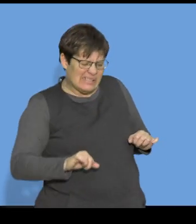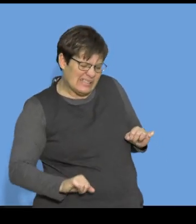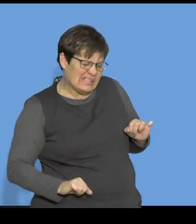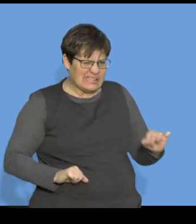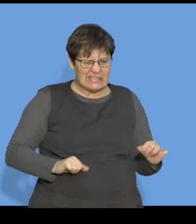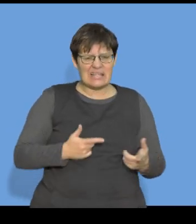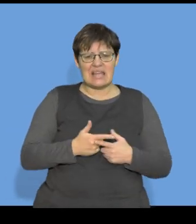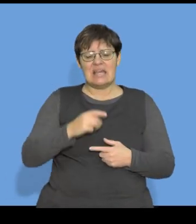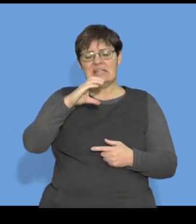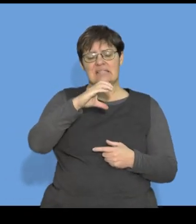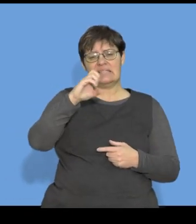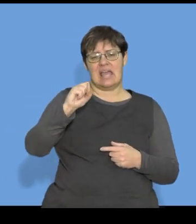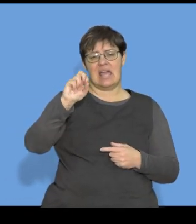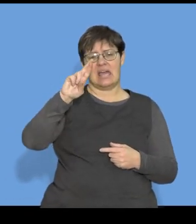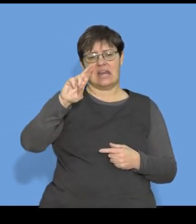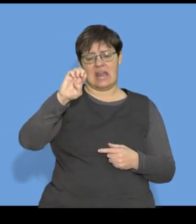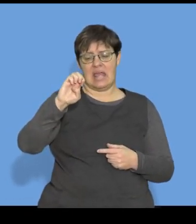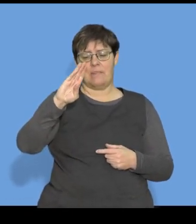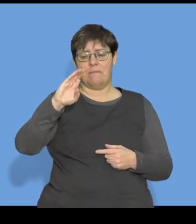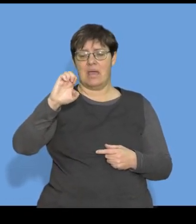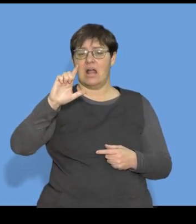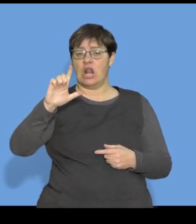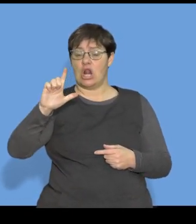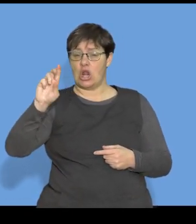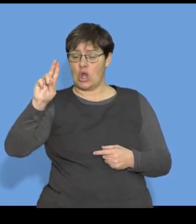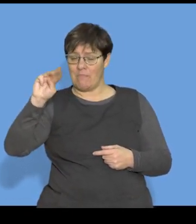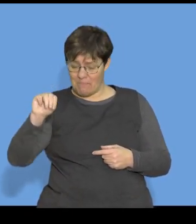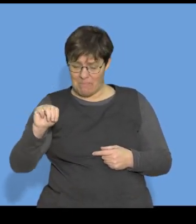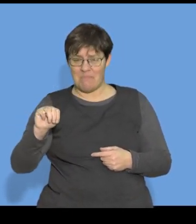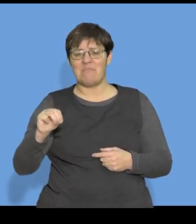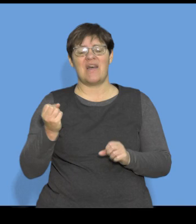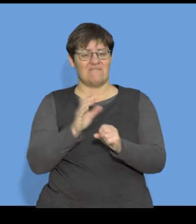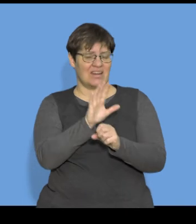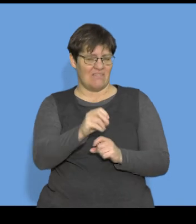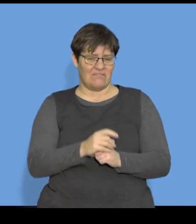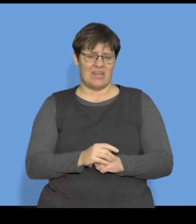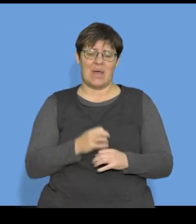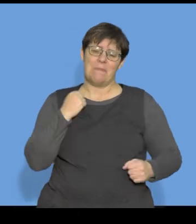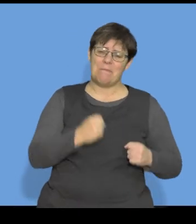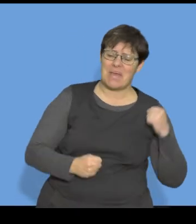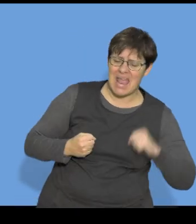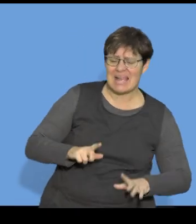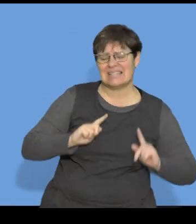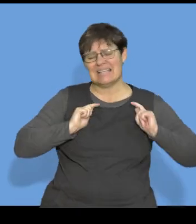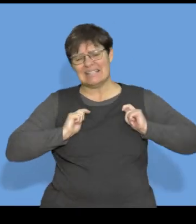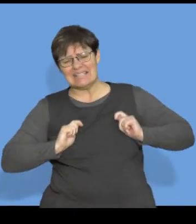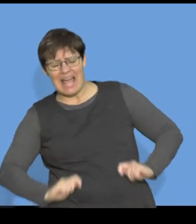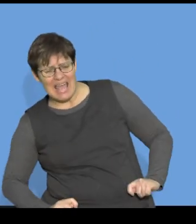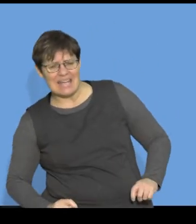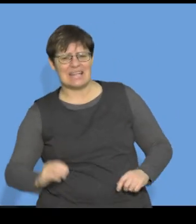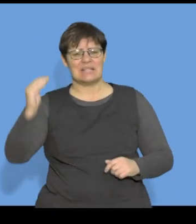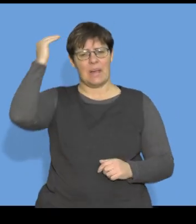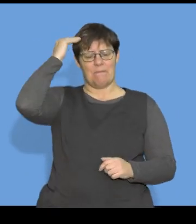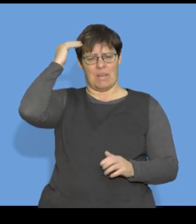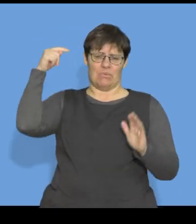means your cerebellum also is affected. And then there's pain, there's fatigue, there's again